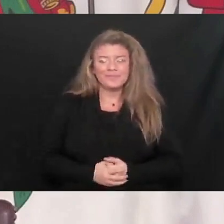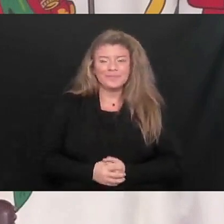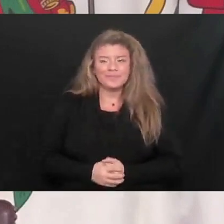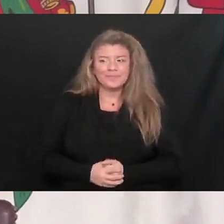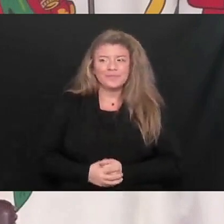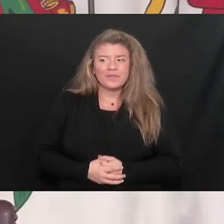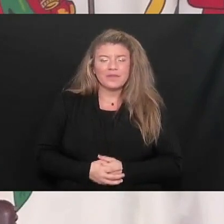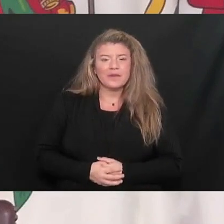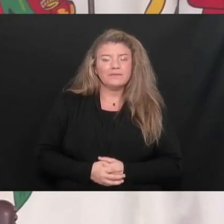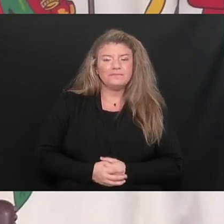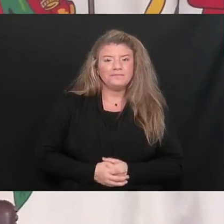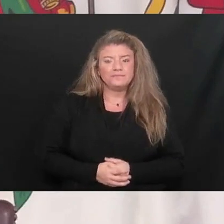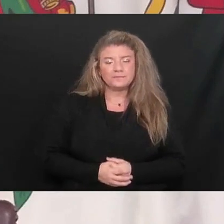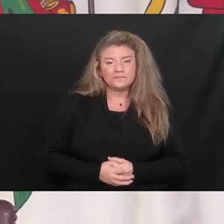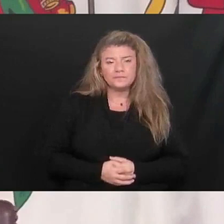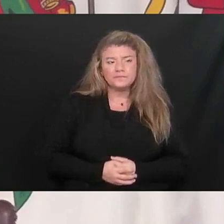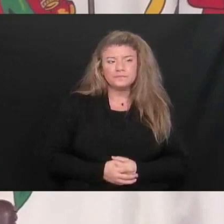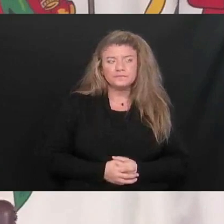I